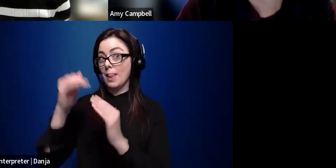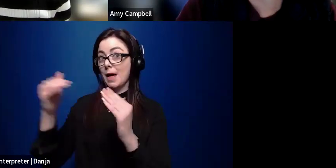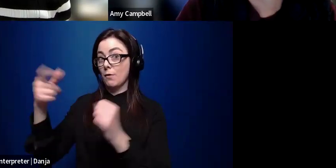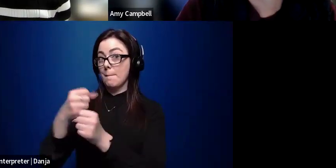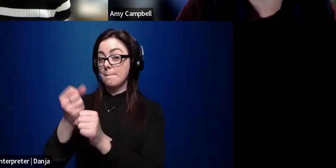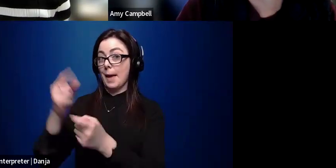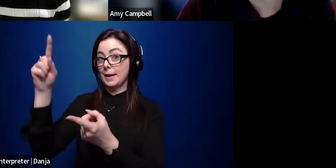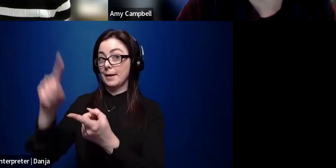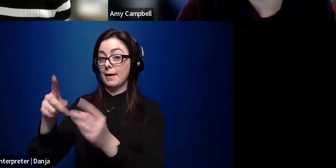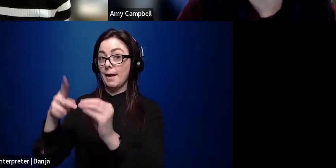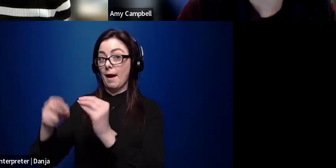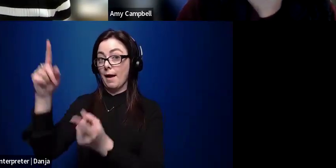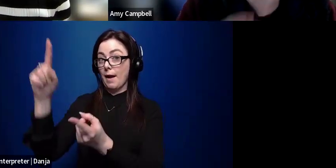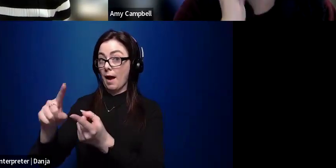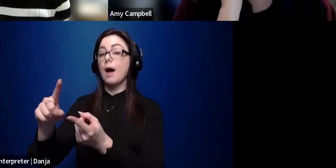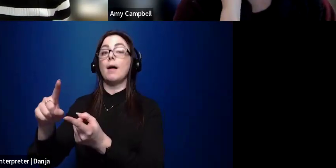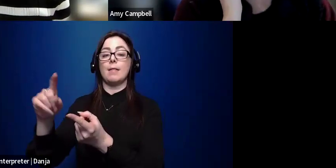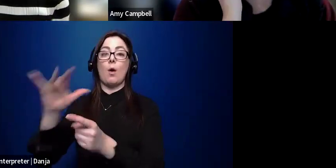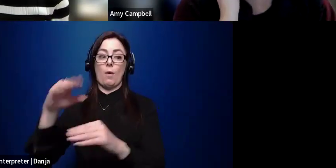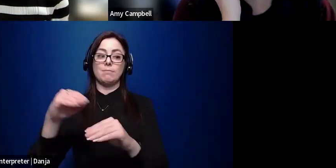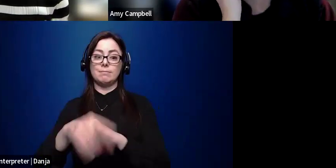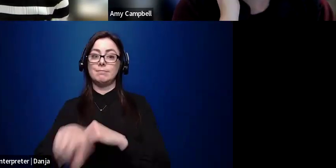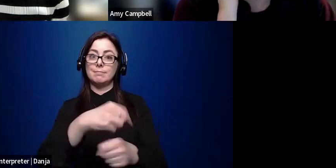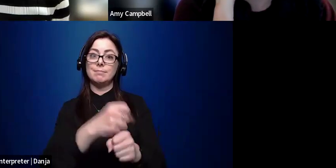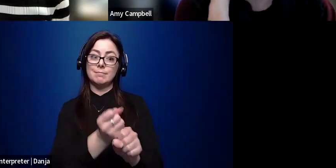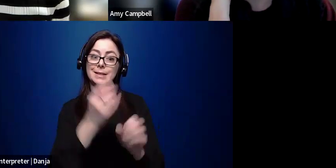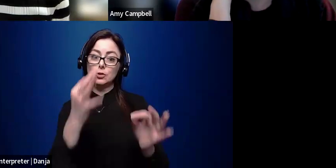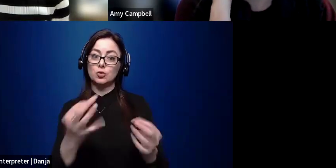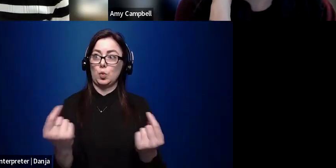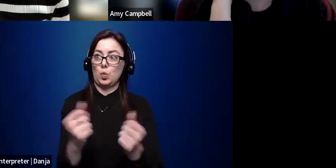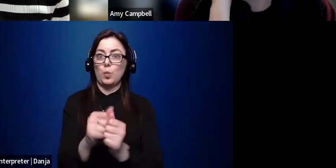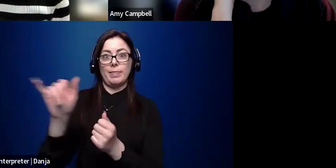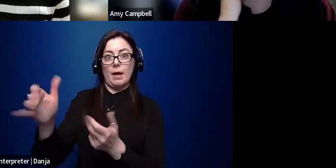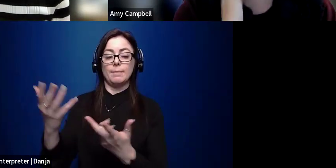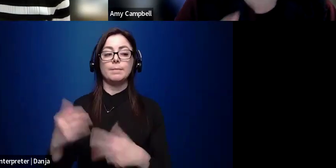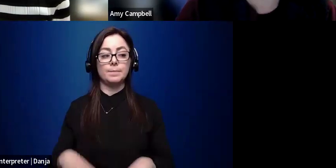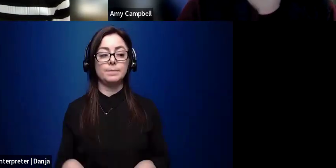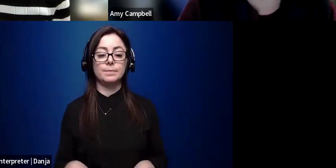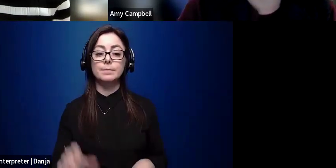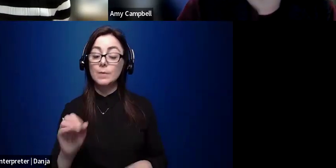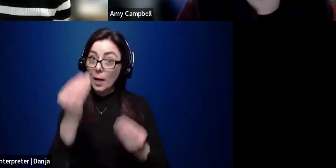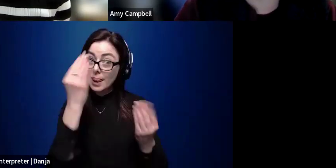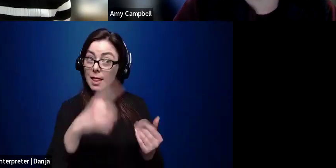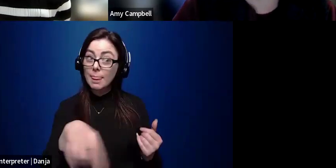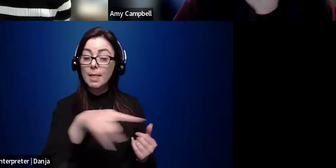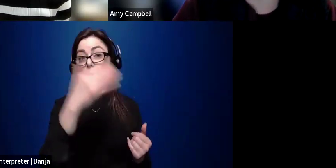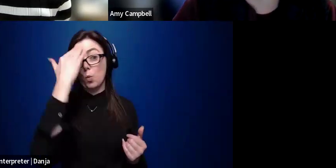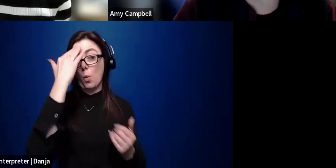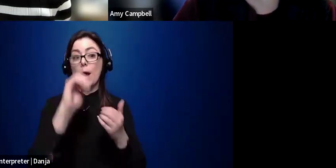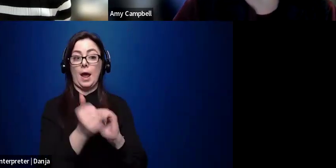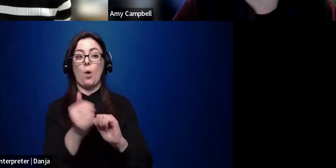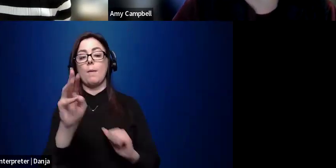So let them know, just like you will your members of Congress, how your Medicaid coverage affects you.